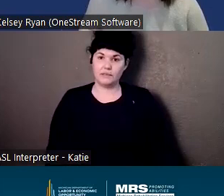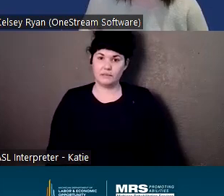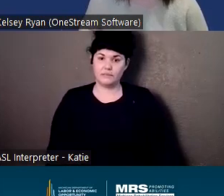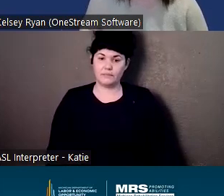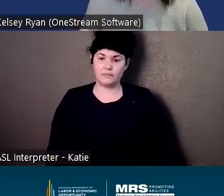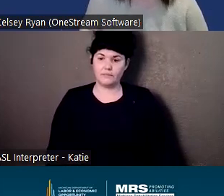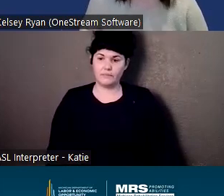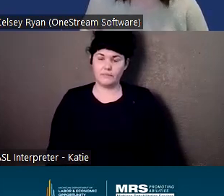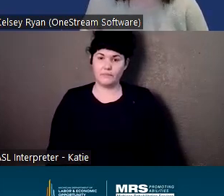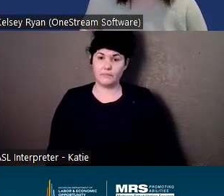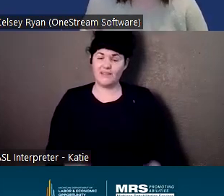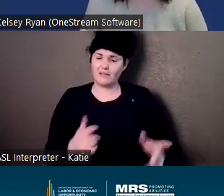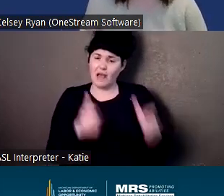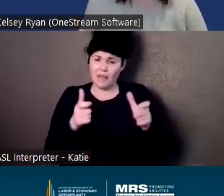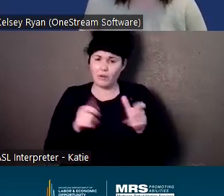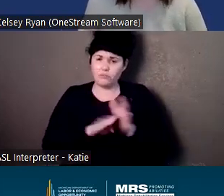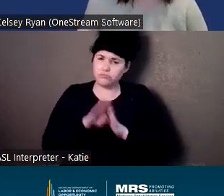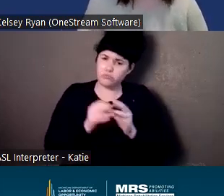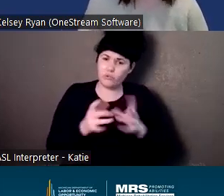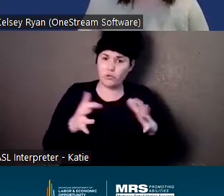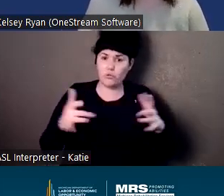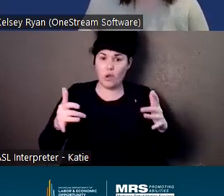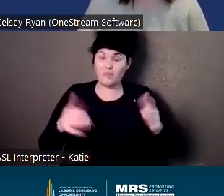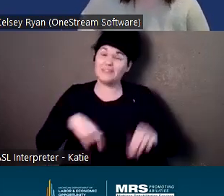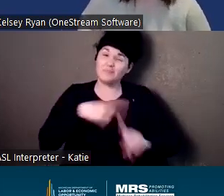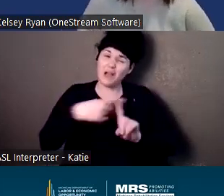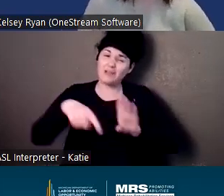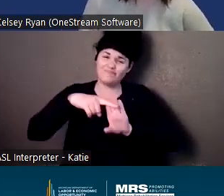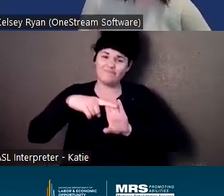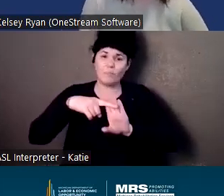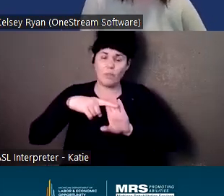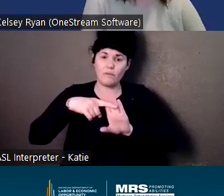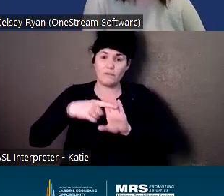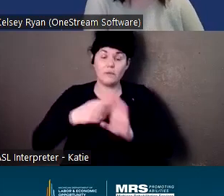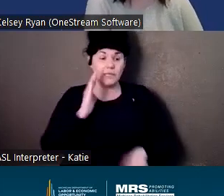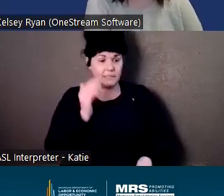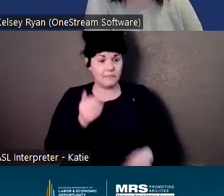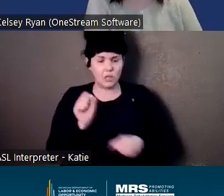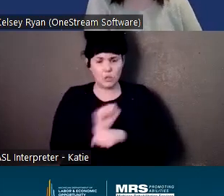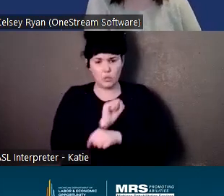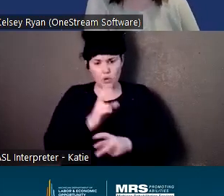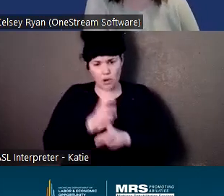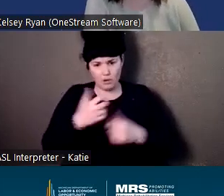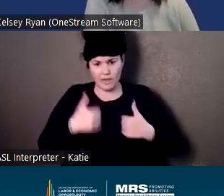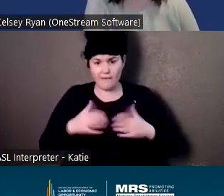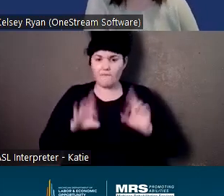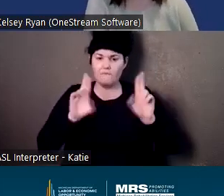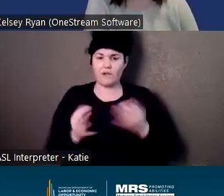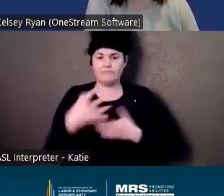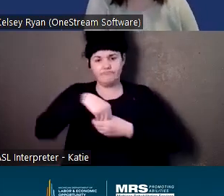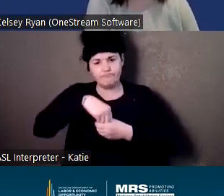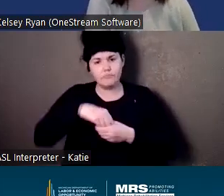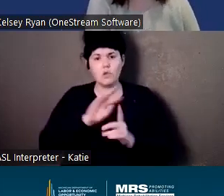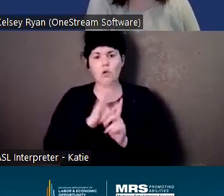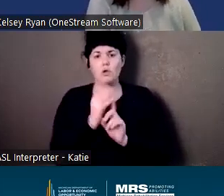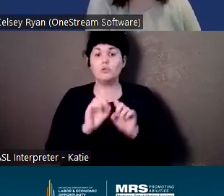its pros and cons. It looks like you've worked hard to maintain that fun and inclusive culture. For a new employee, it can be